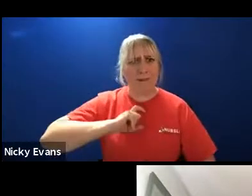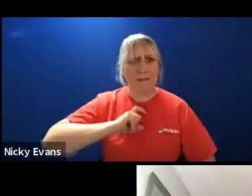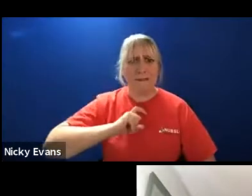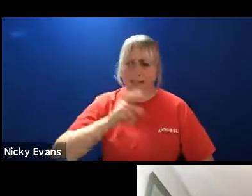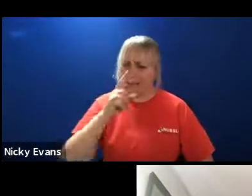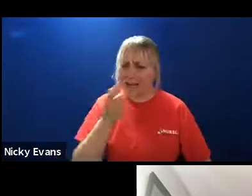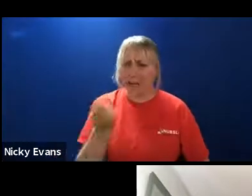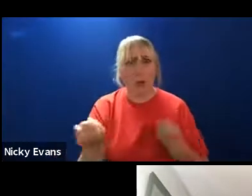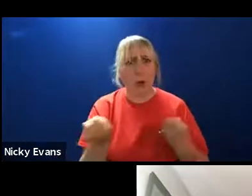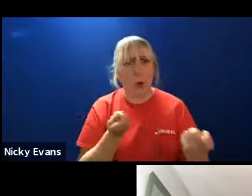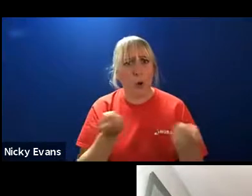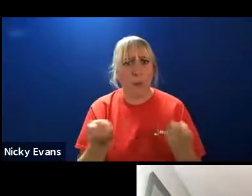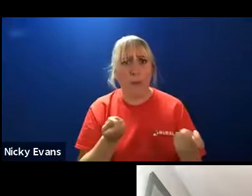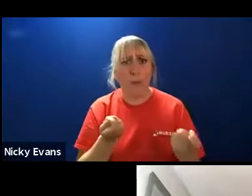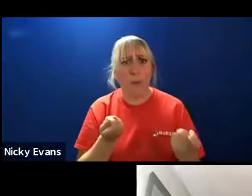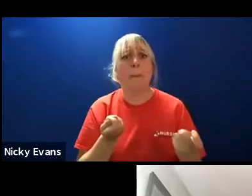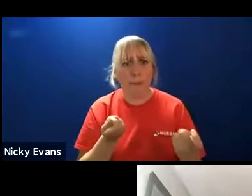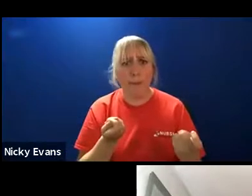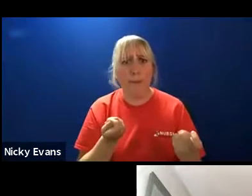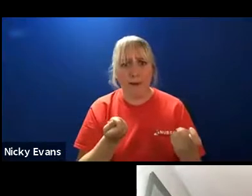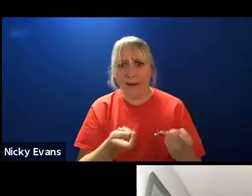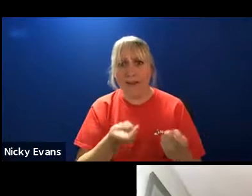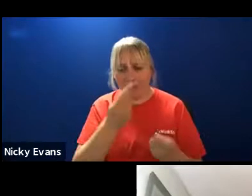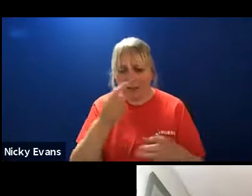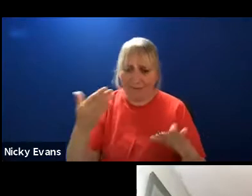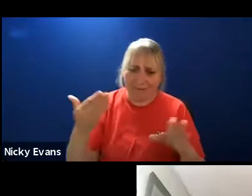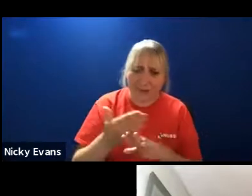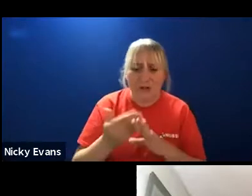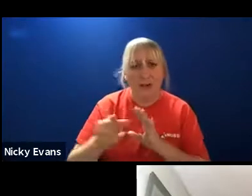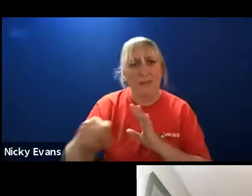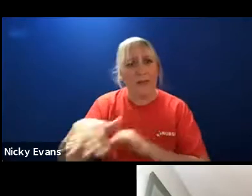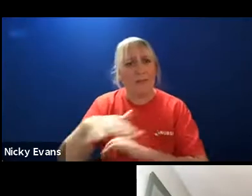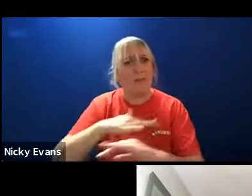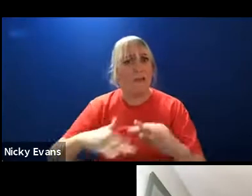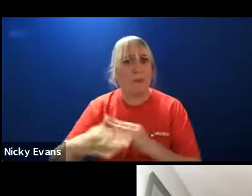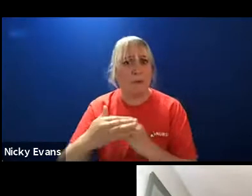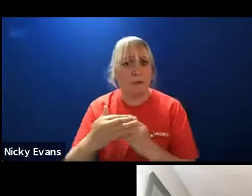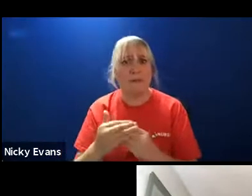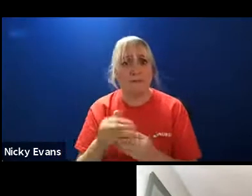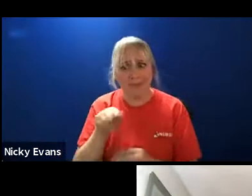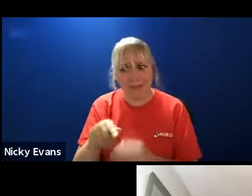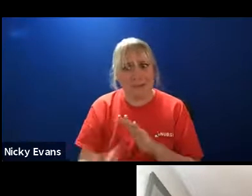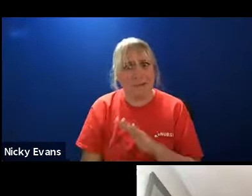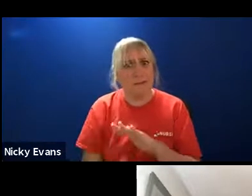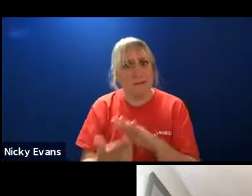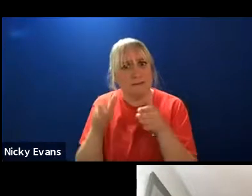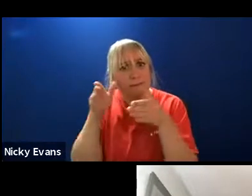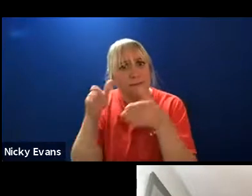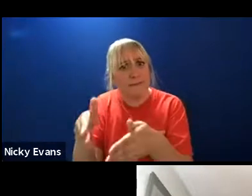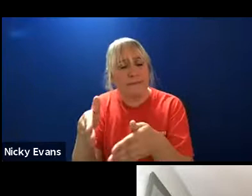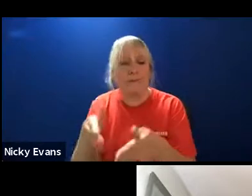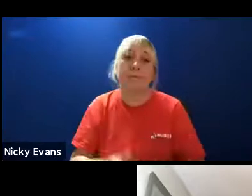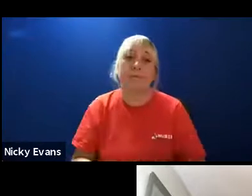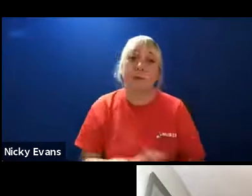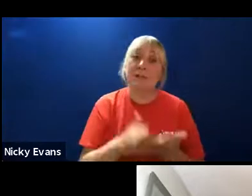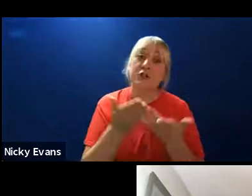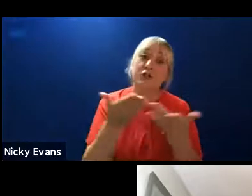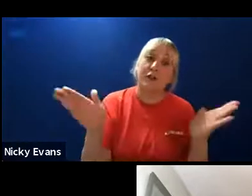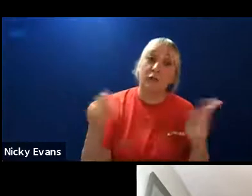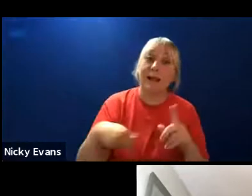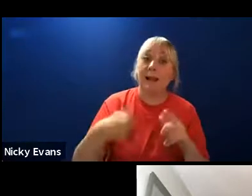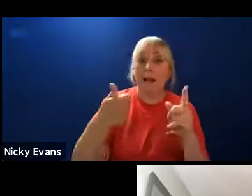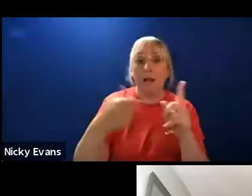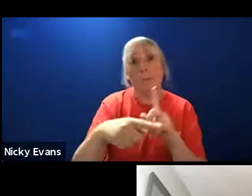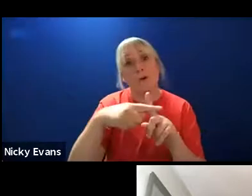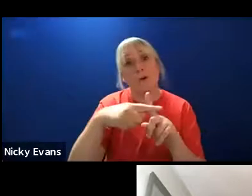hopefully, their ability to function in that kind of situation. So it's generally a positive one, but there